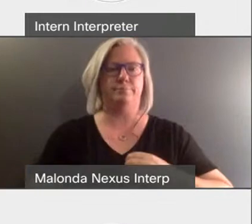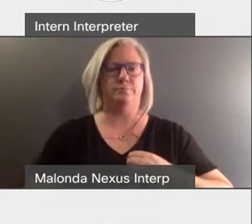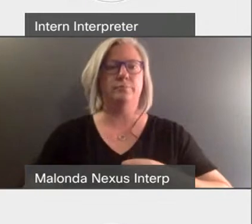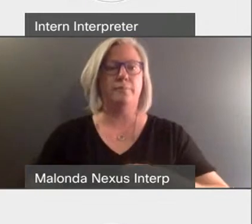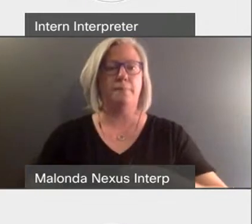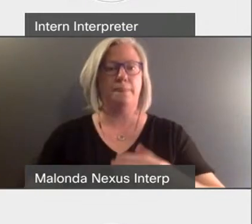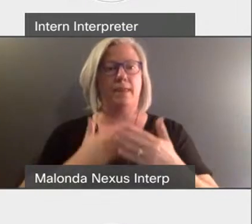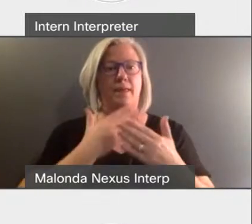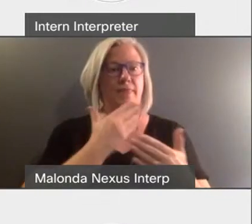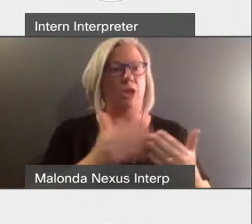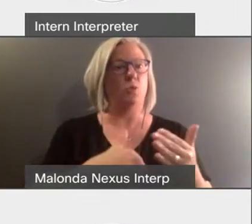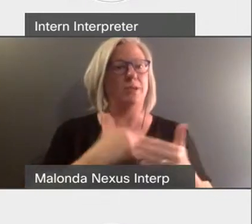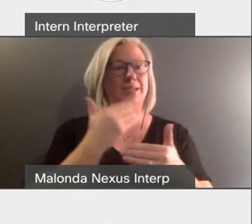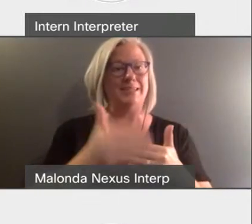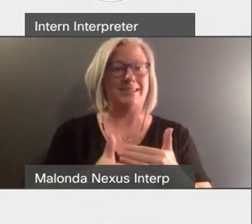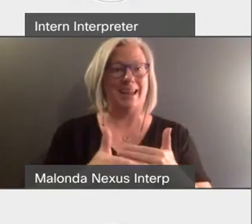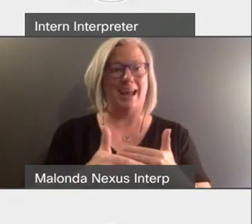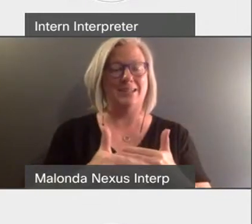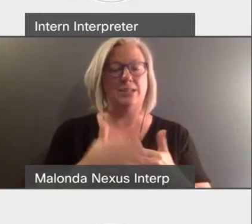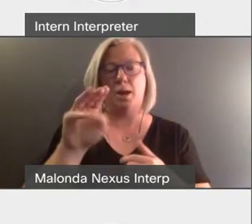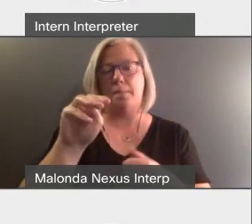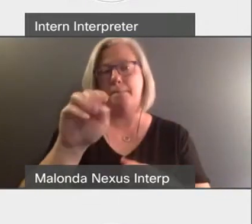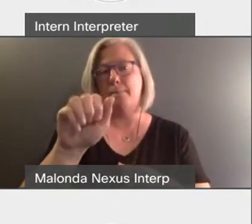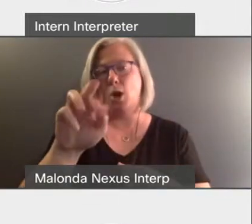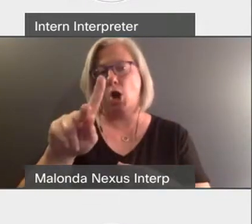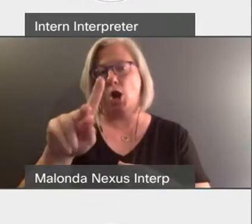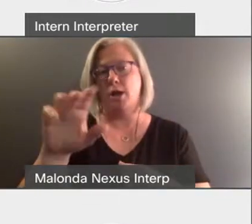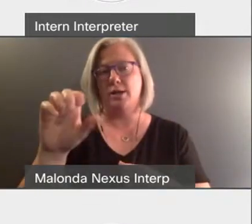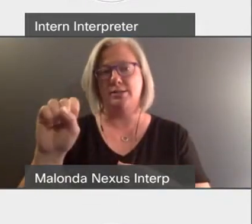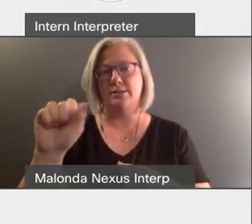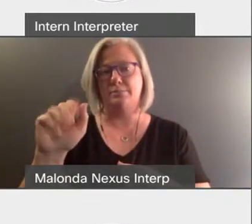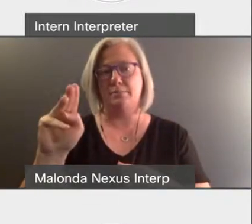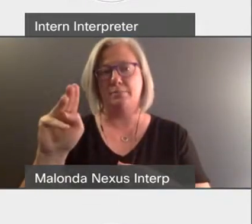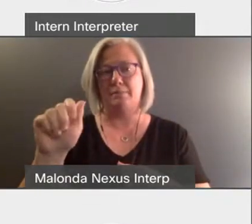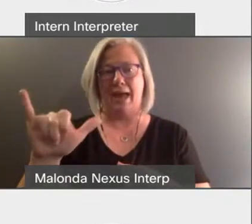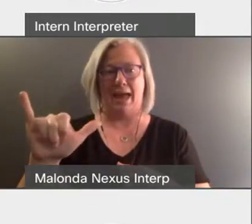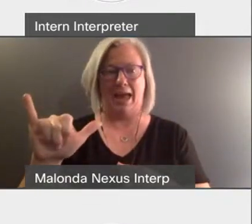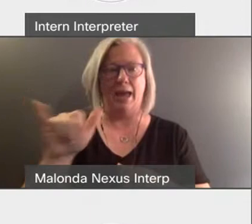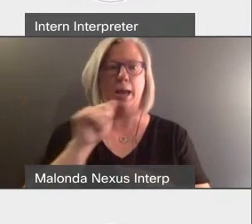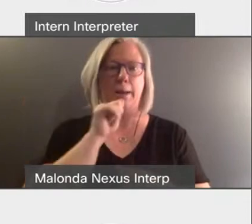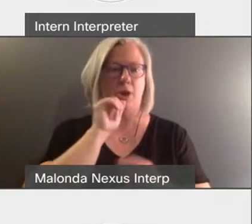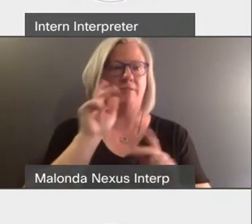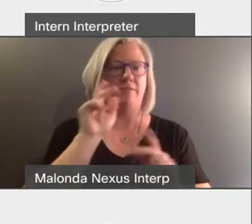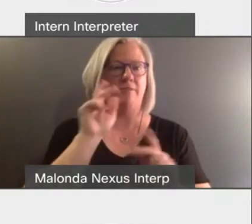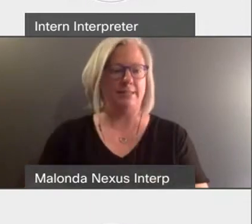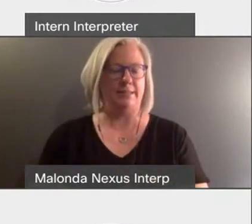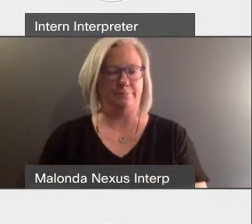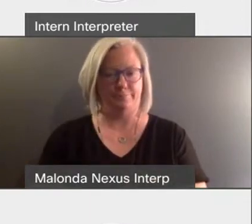Our next presenter will be Mark Simay, private citizen.